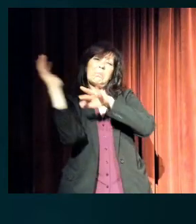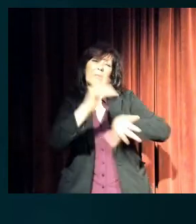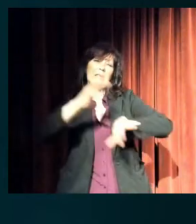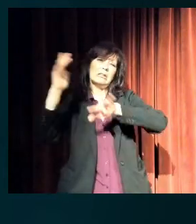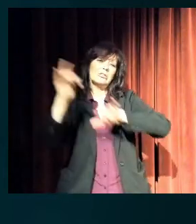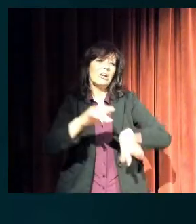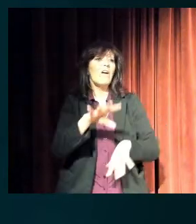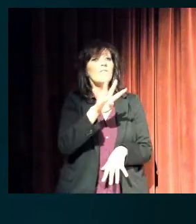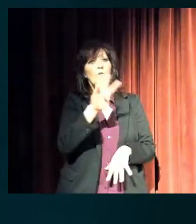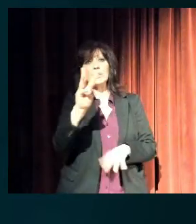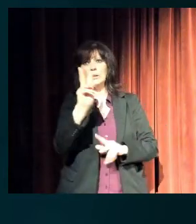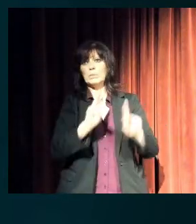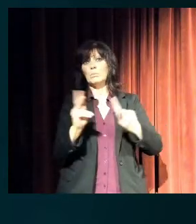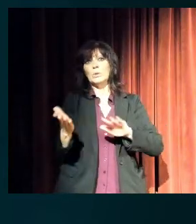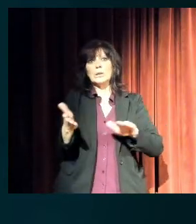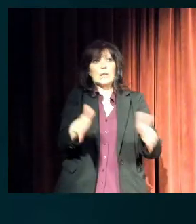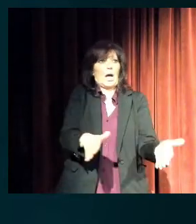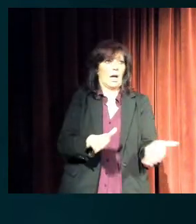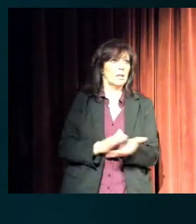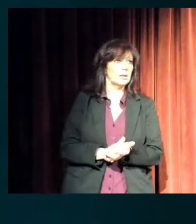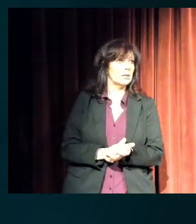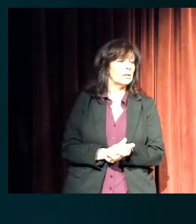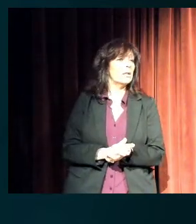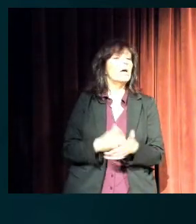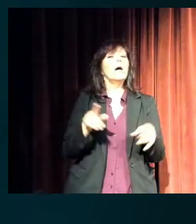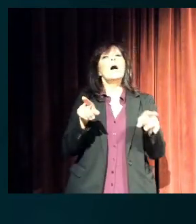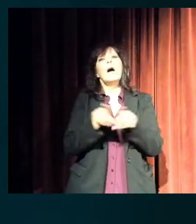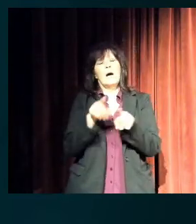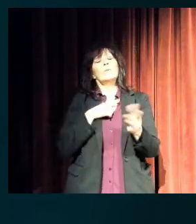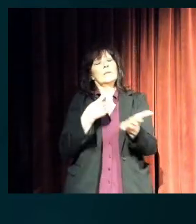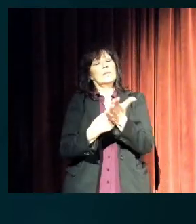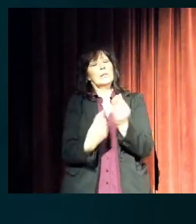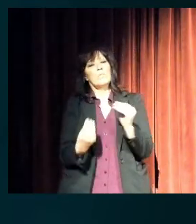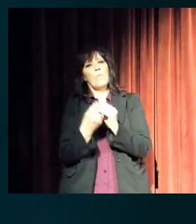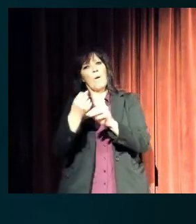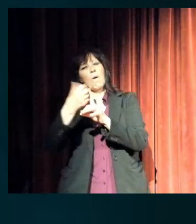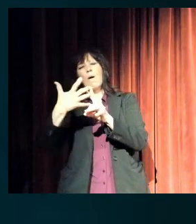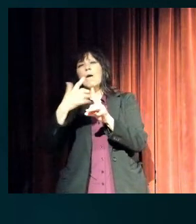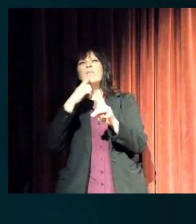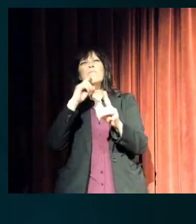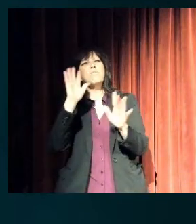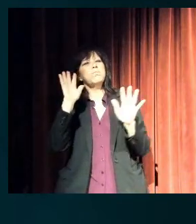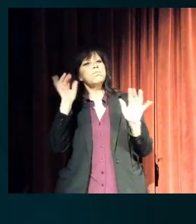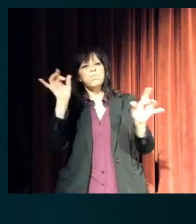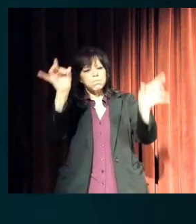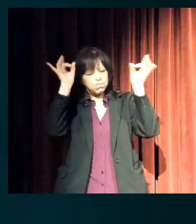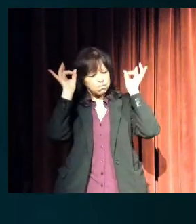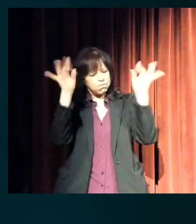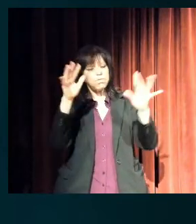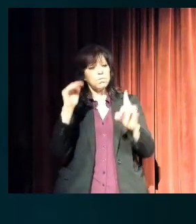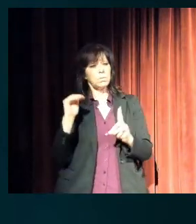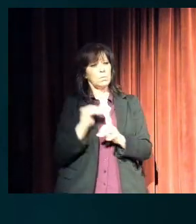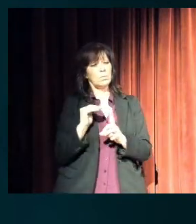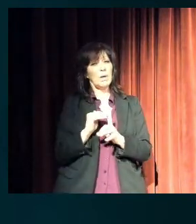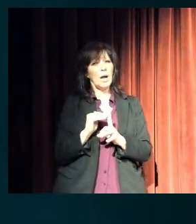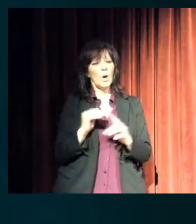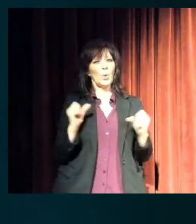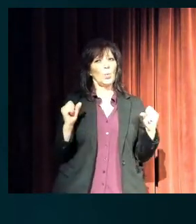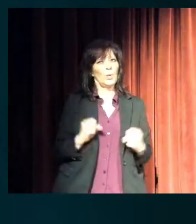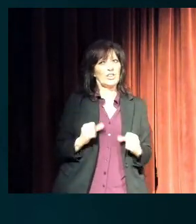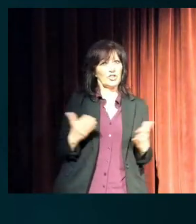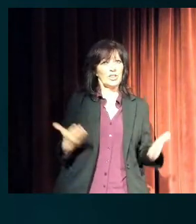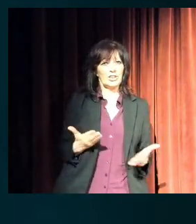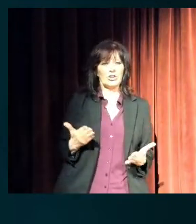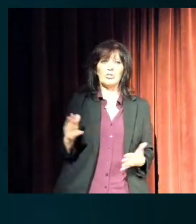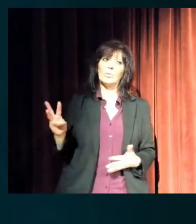claimed 46 lives. As I will also discuss further, it can be a brutal reminder of what winter can be here in Western New